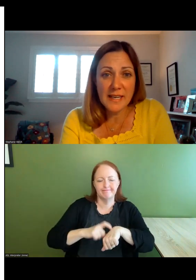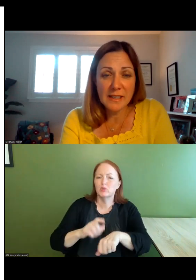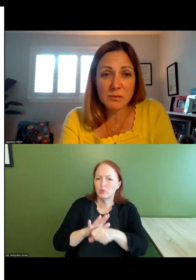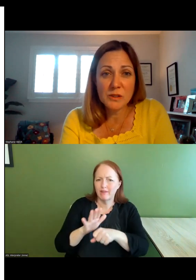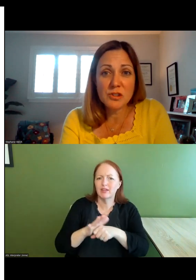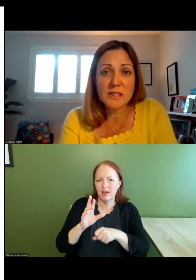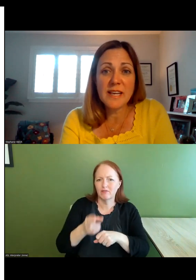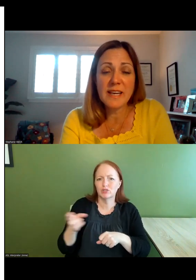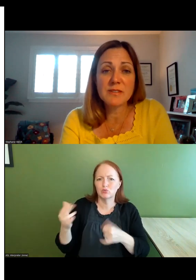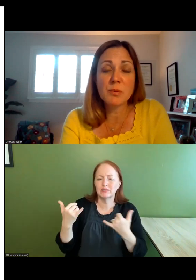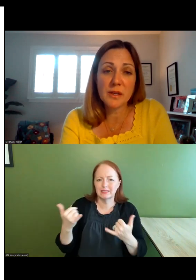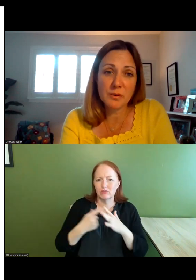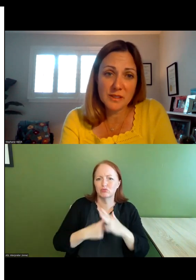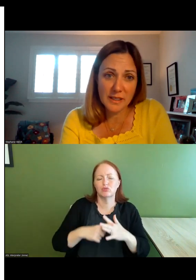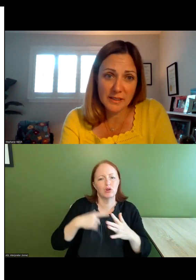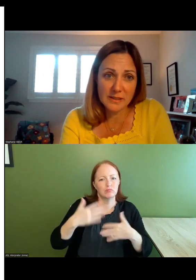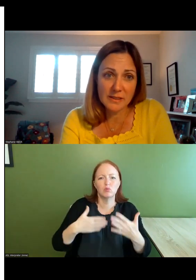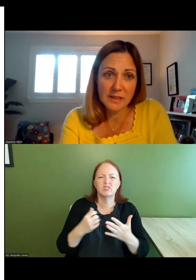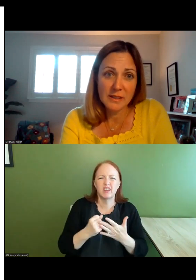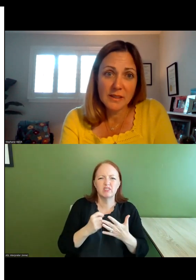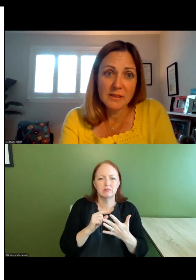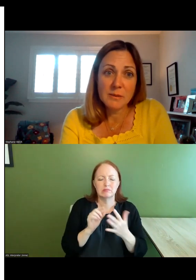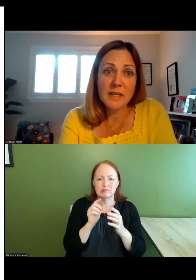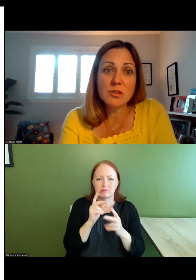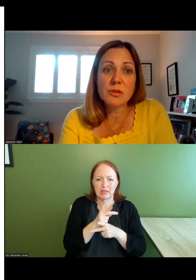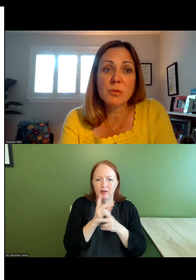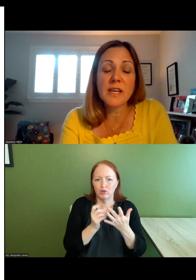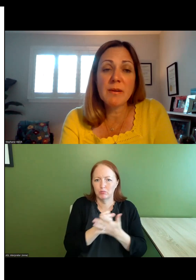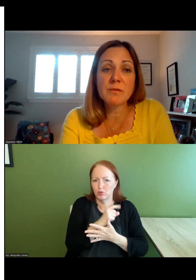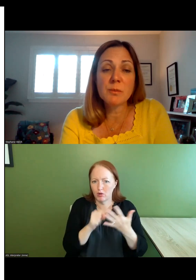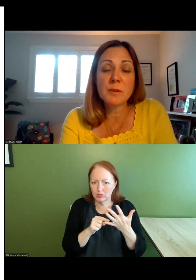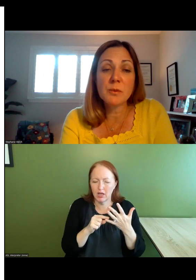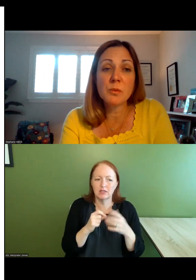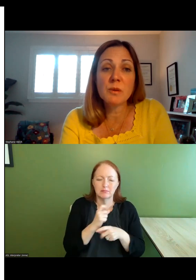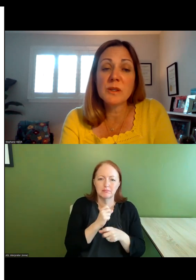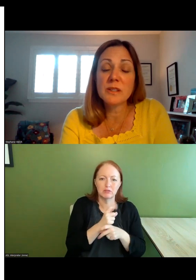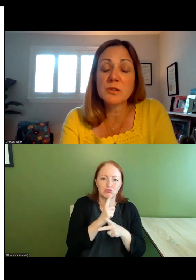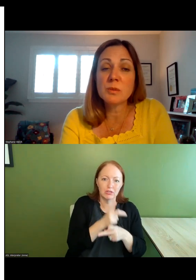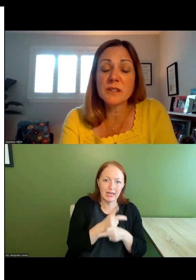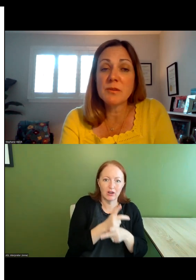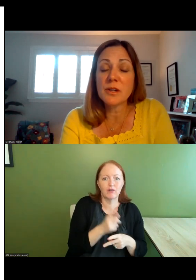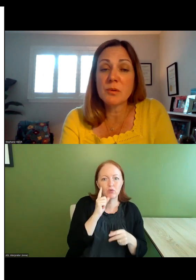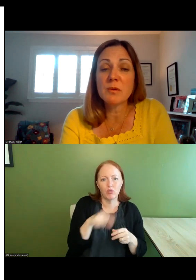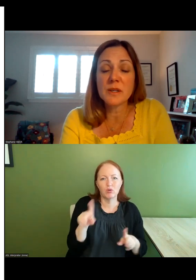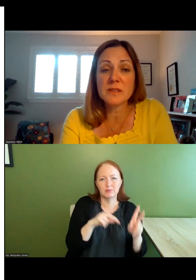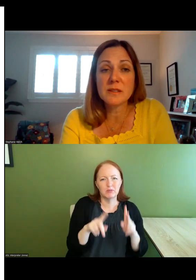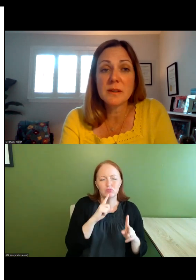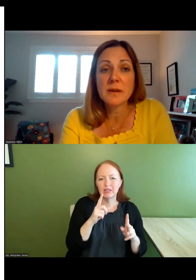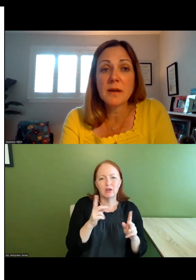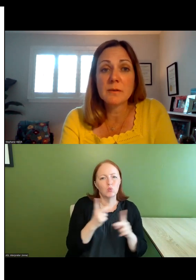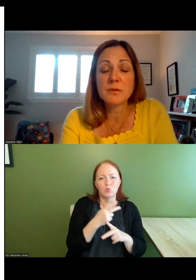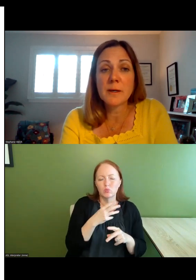resources today. We just have to prioritize to make sure that we're caring for people who we really do believe are at great